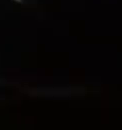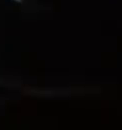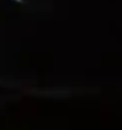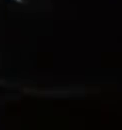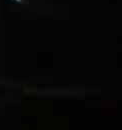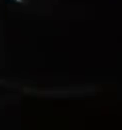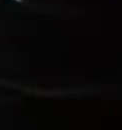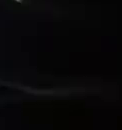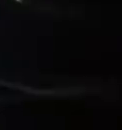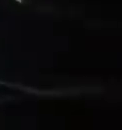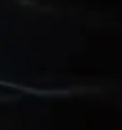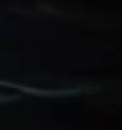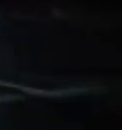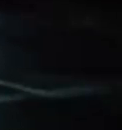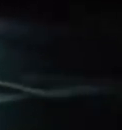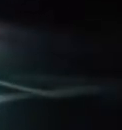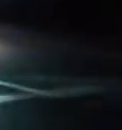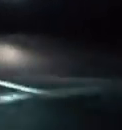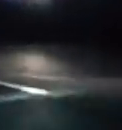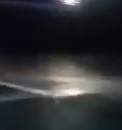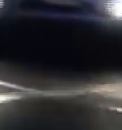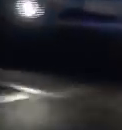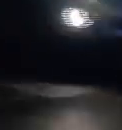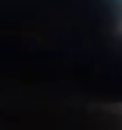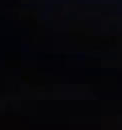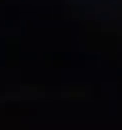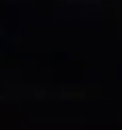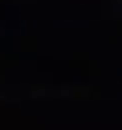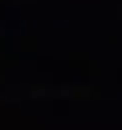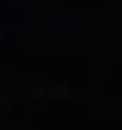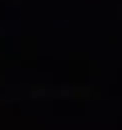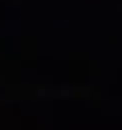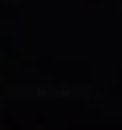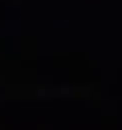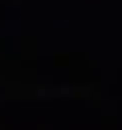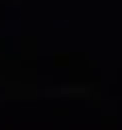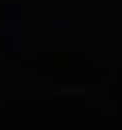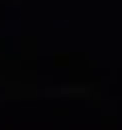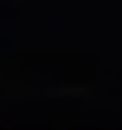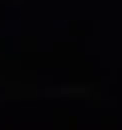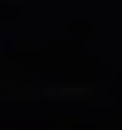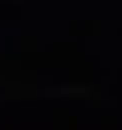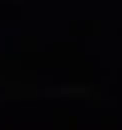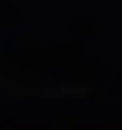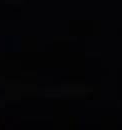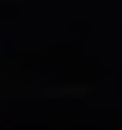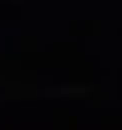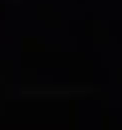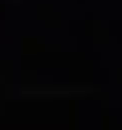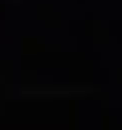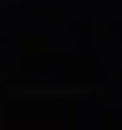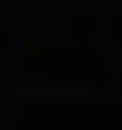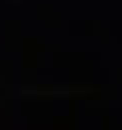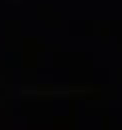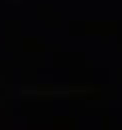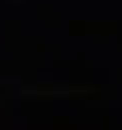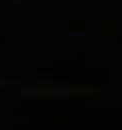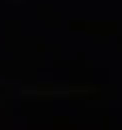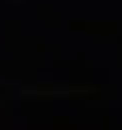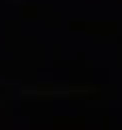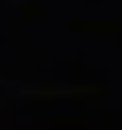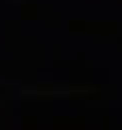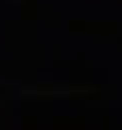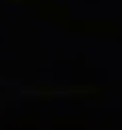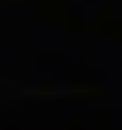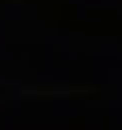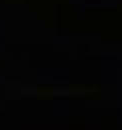That's right, Edwin. In fact, the Ministry of Health itself confirmed that they are certain there are more cases out there. And as of this afternoon, the